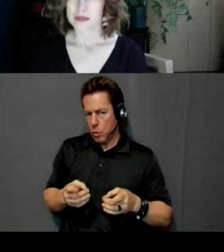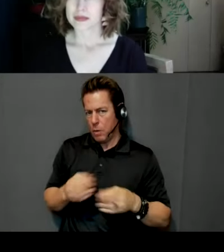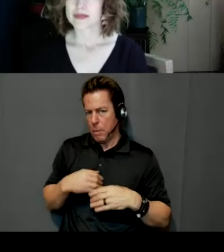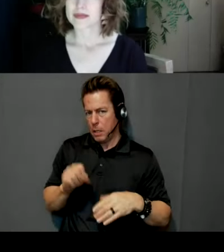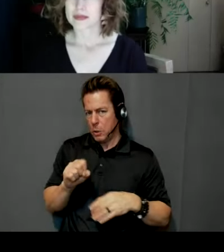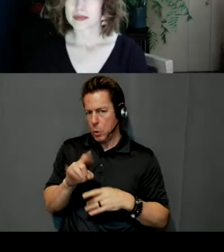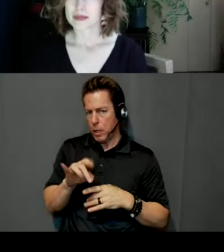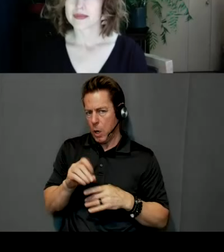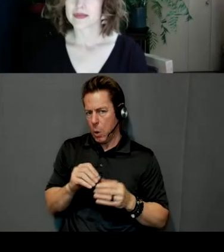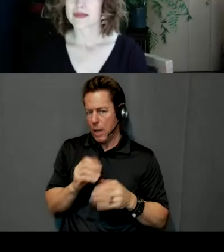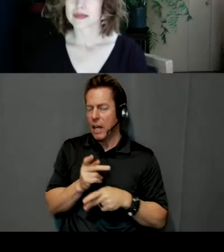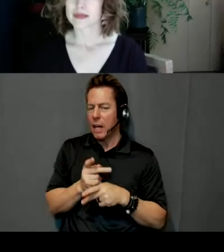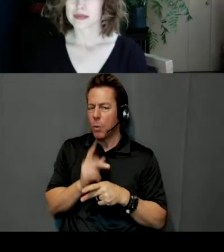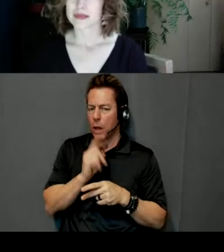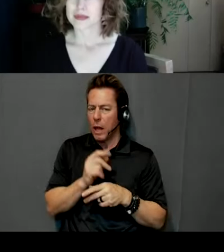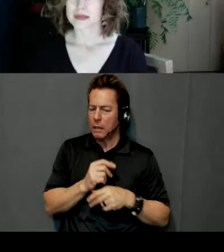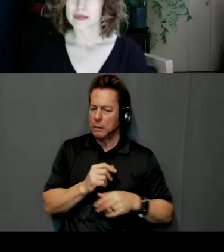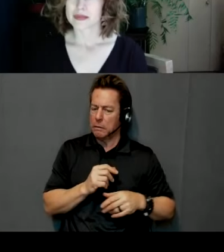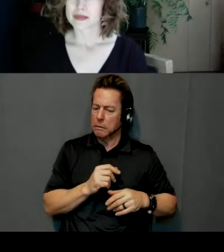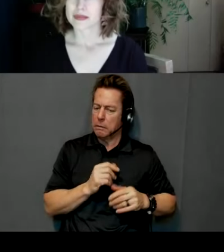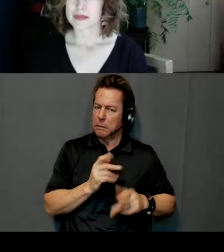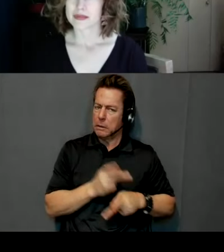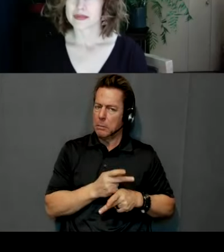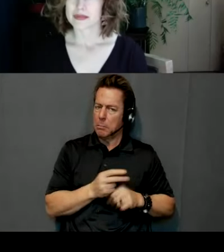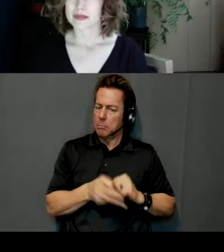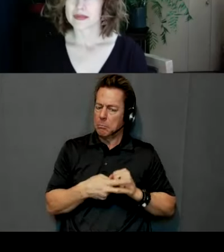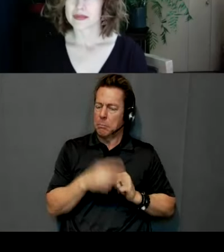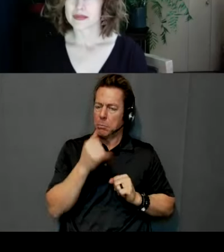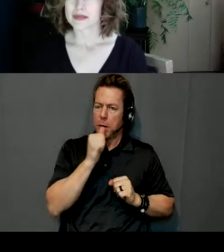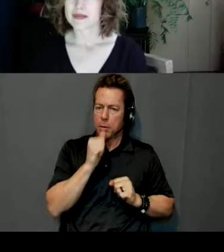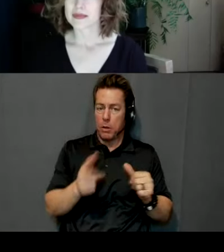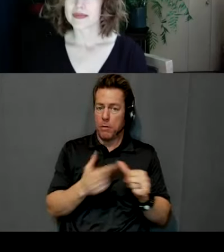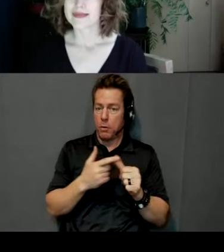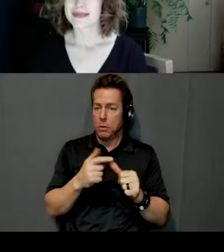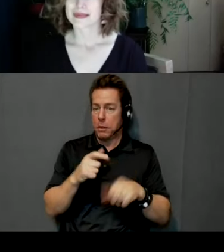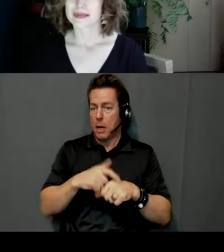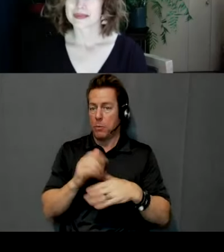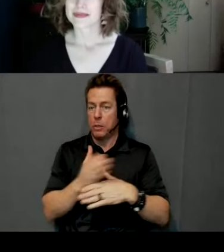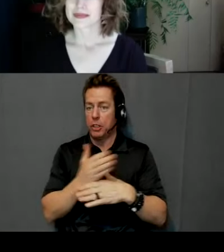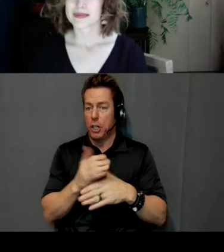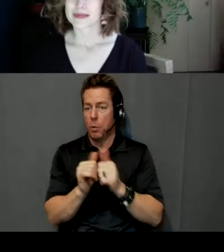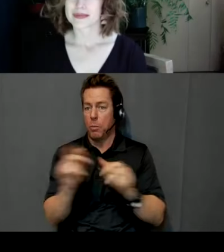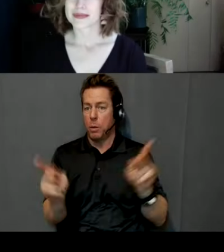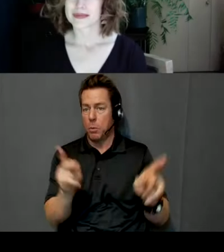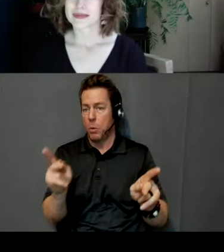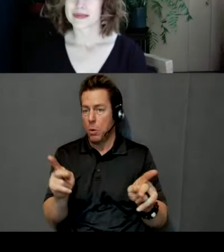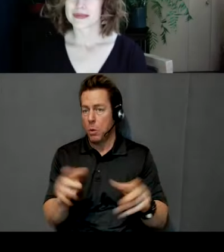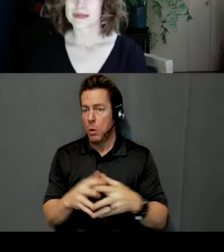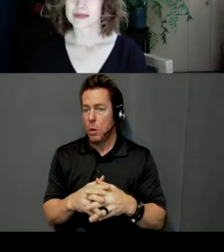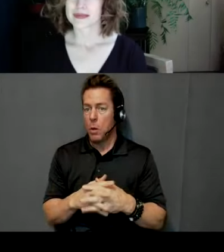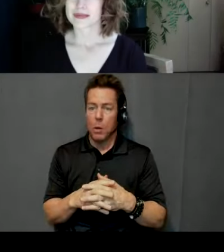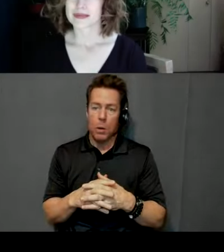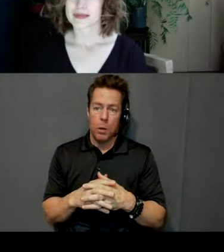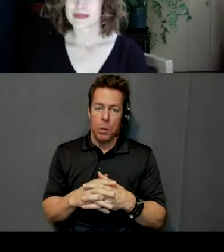keep it really private. So this is the first time I'm like really sharing it with people. I think at the